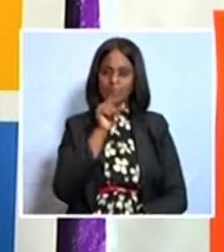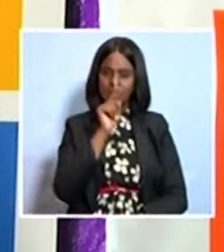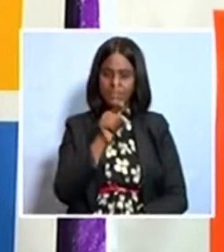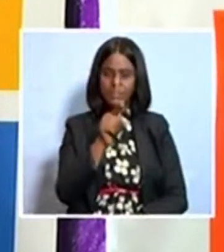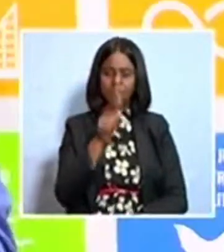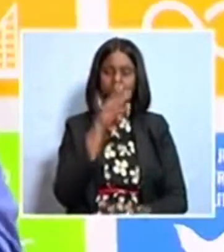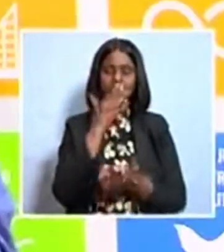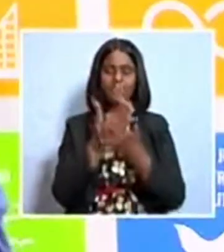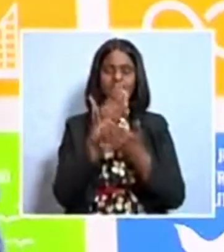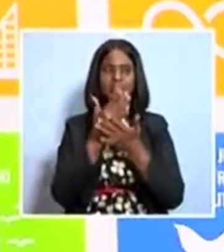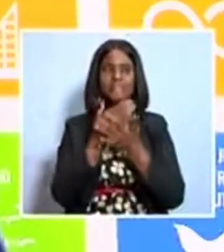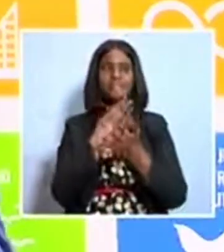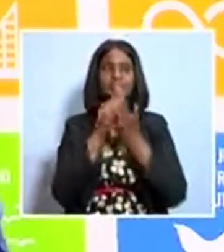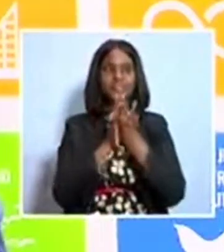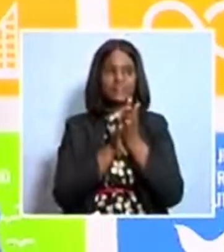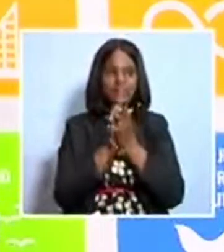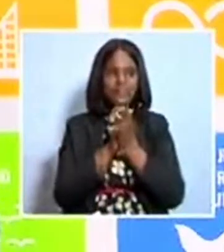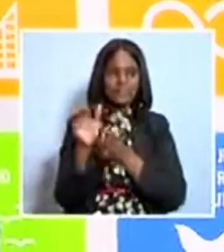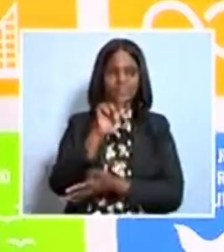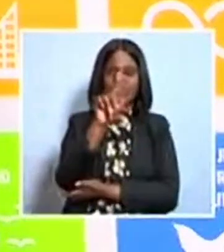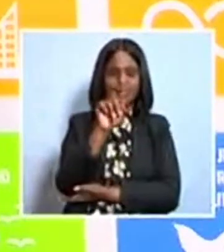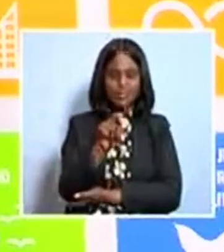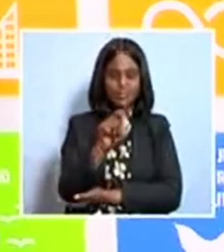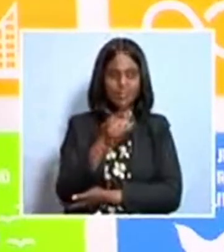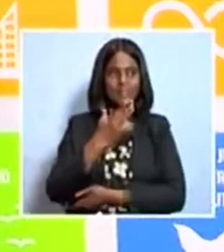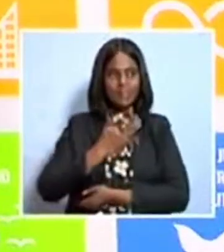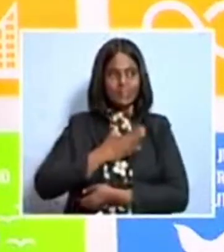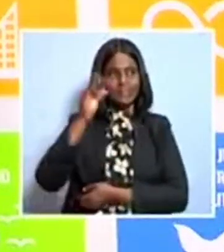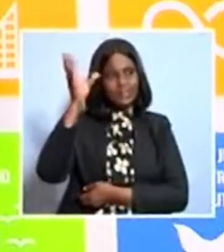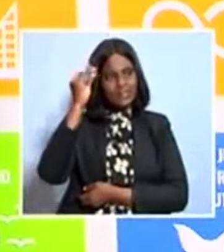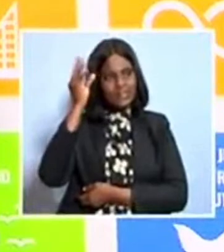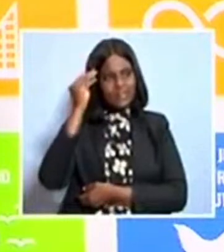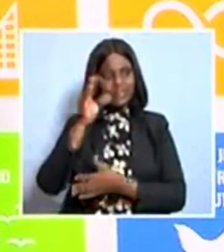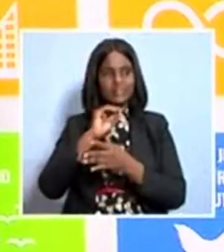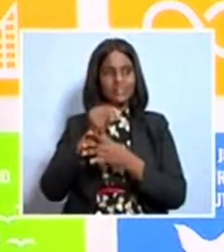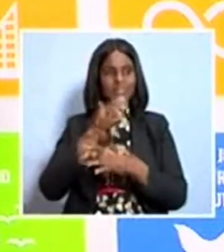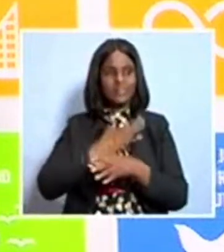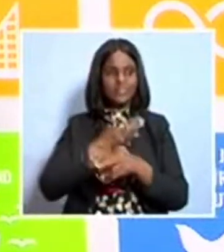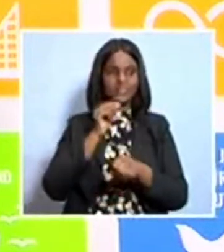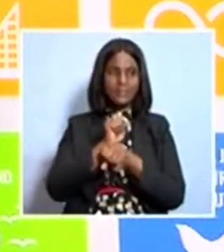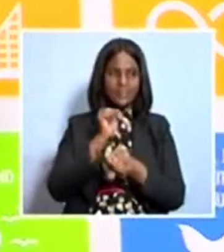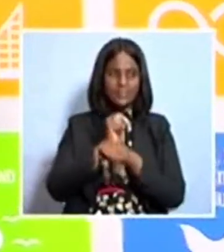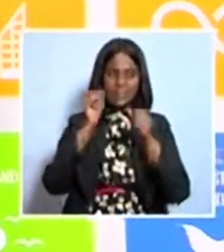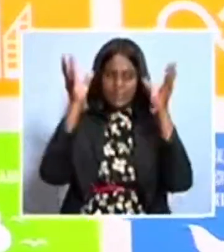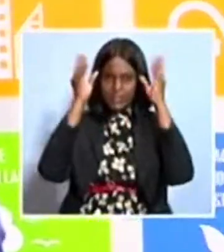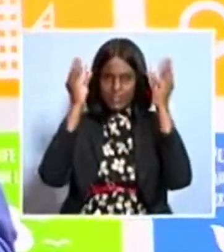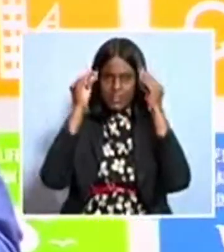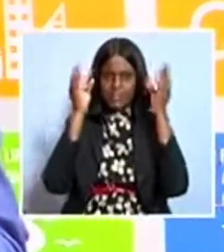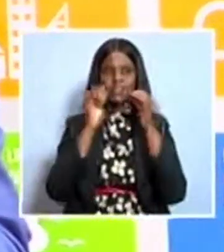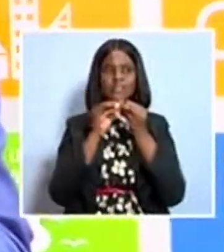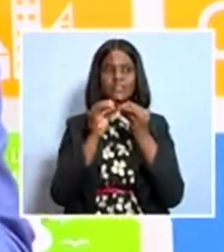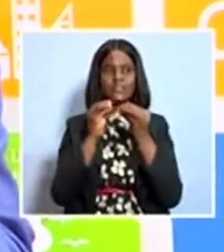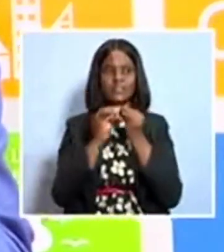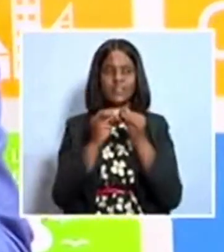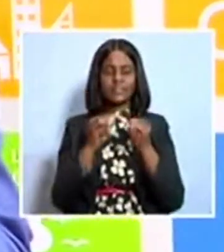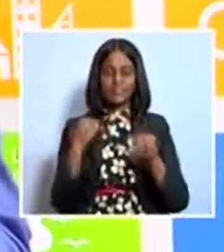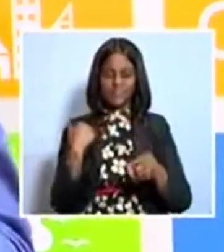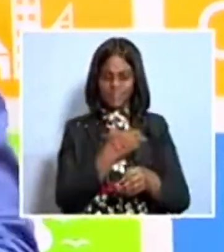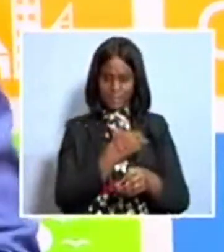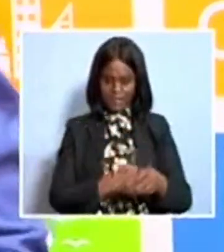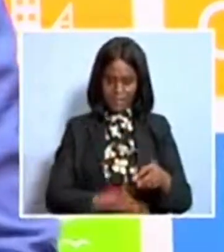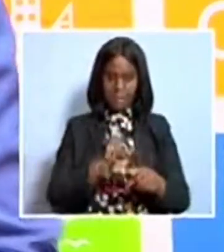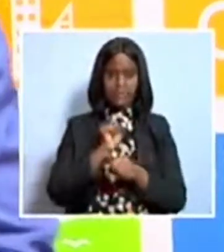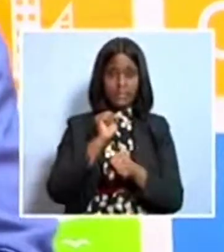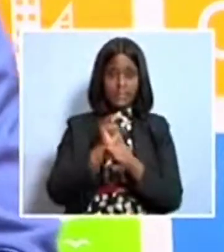interesting question because my experience, my work experience, of course, I've lived and worked in China for 25